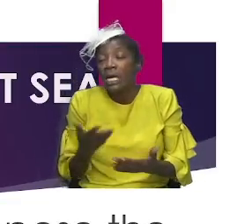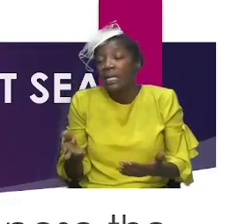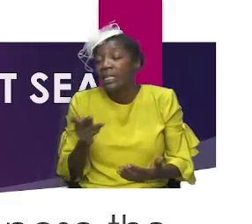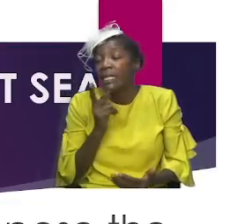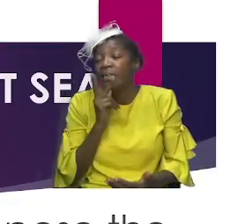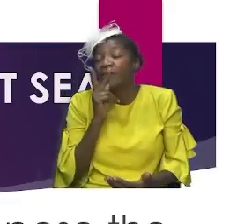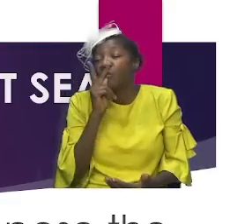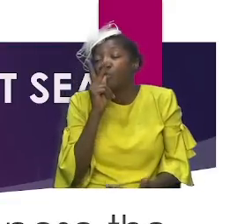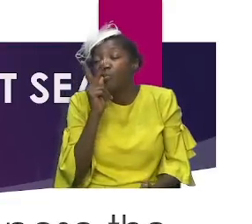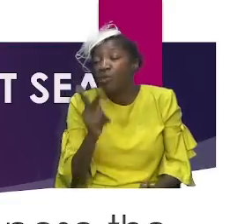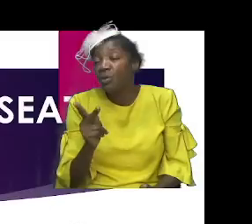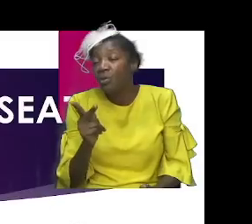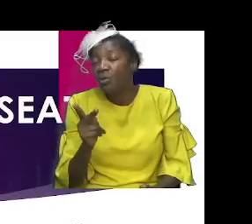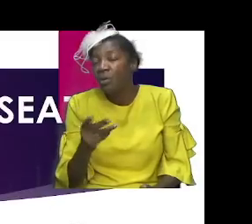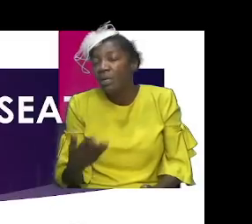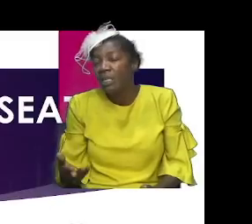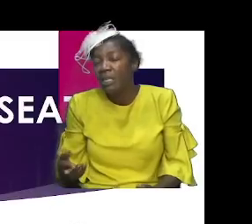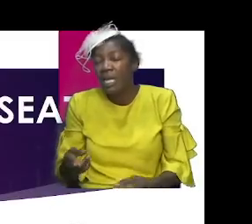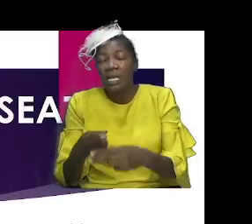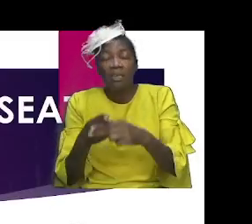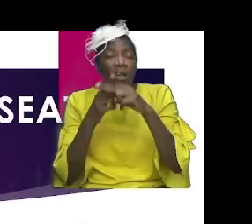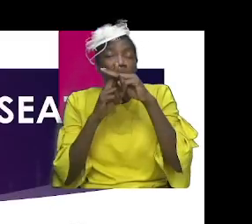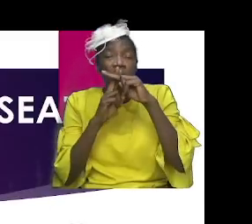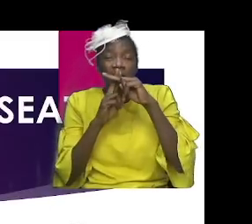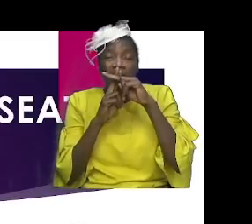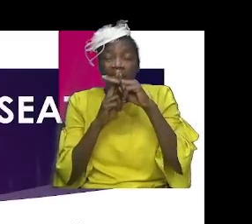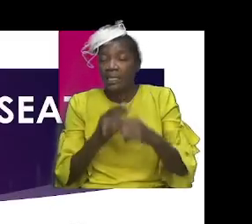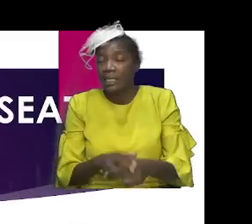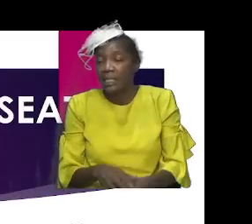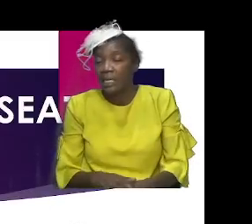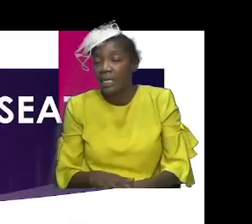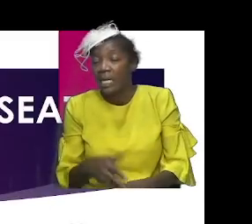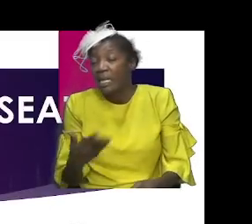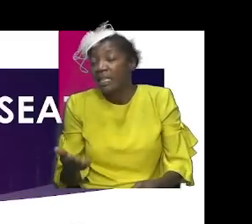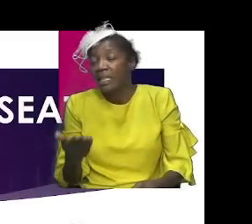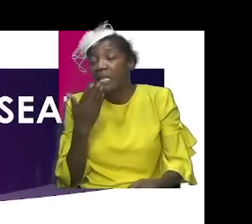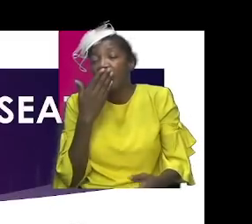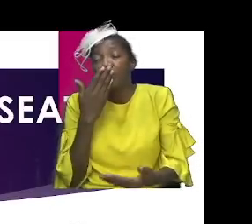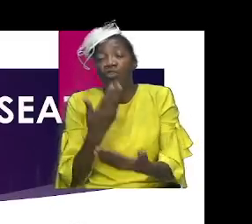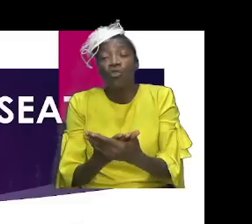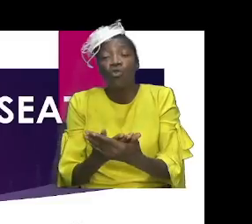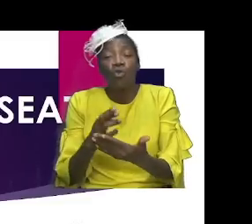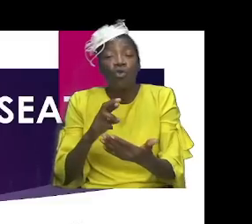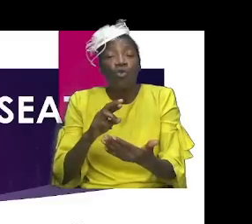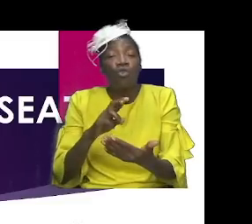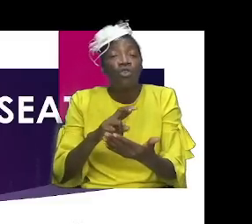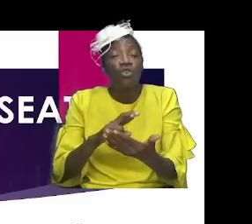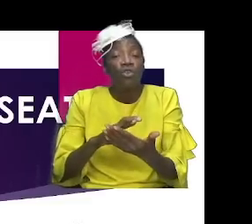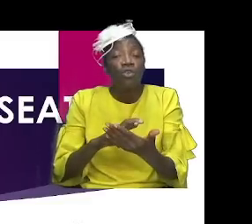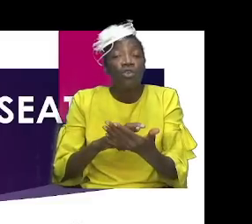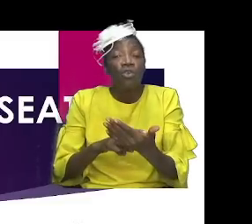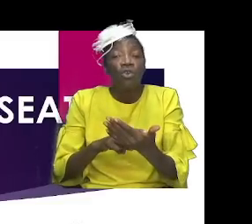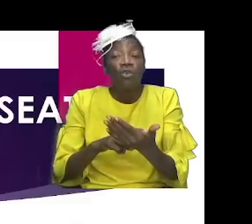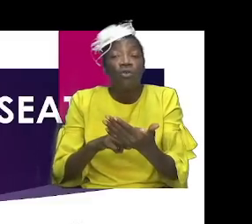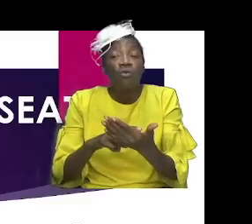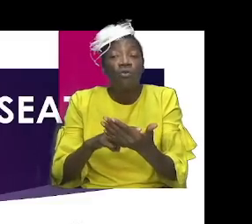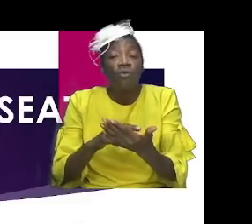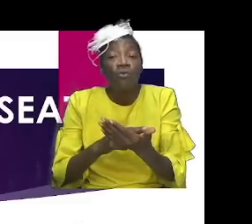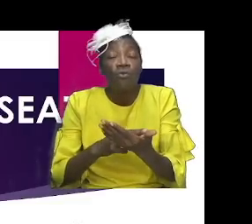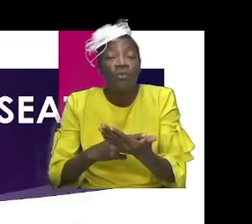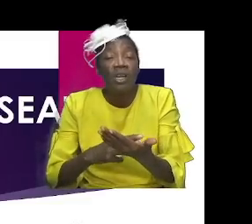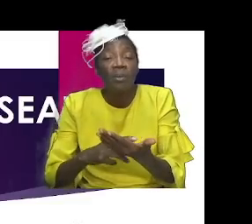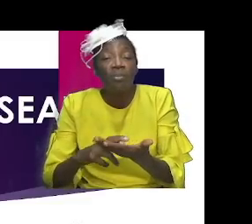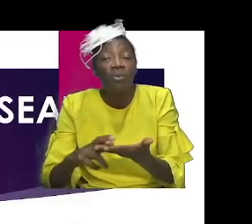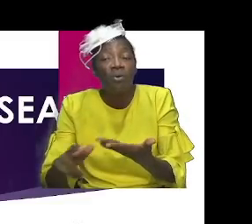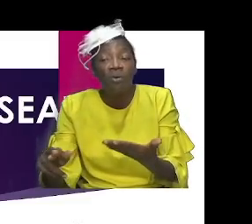and whatsoever things are honest and whatsoever things are of good report, if there be any virtue